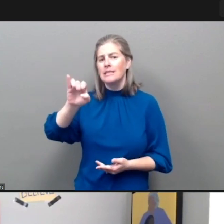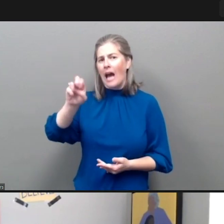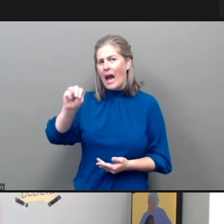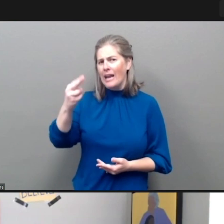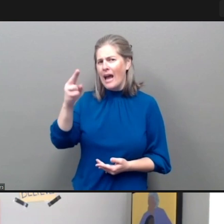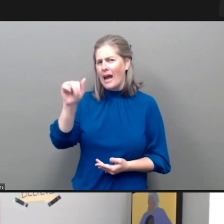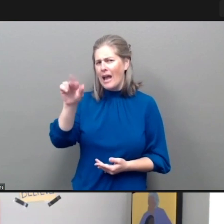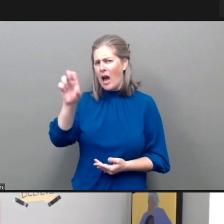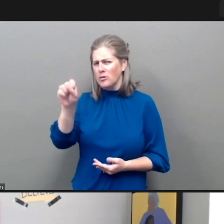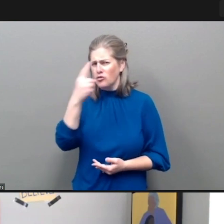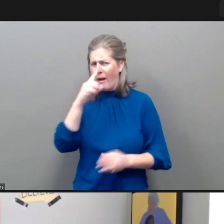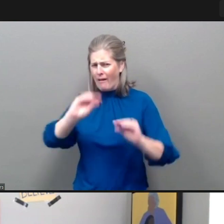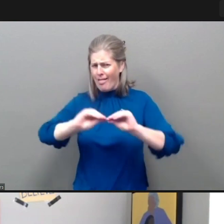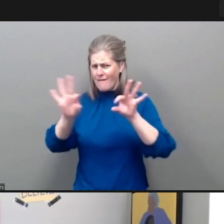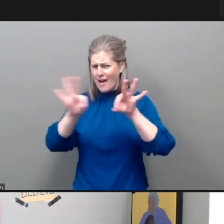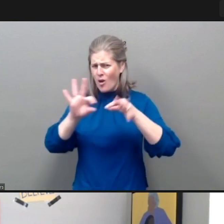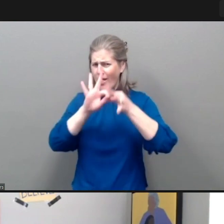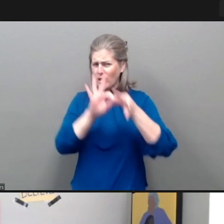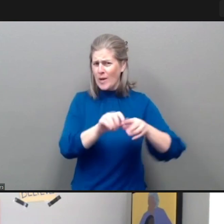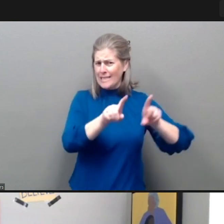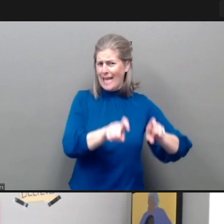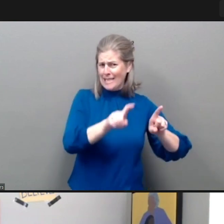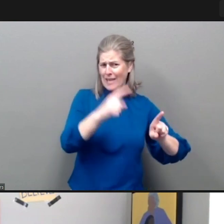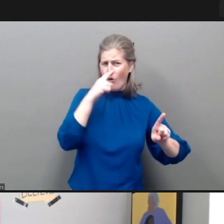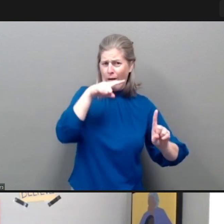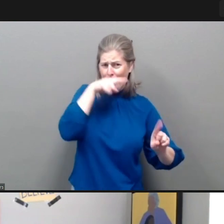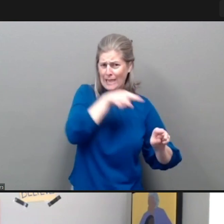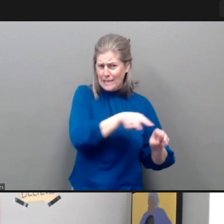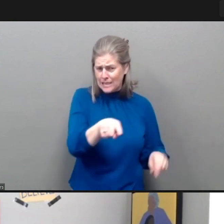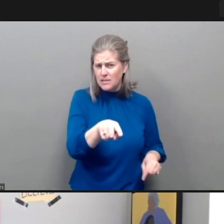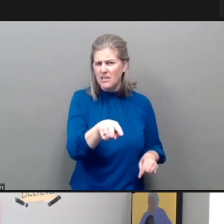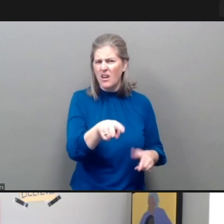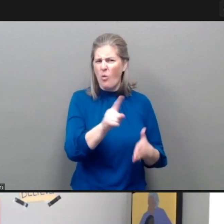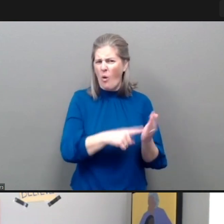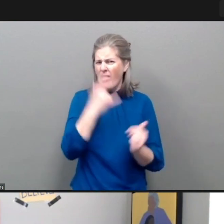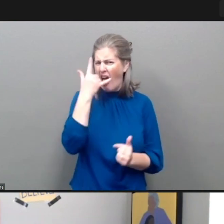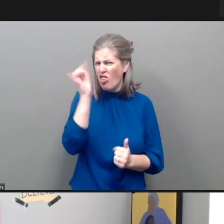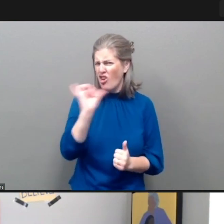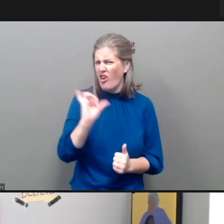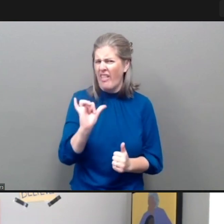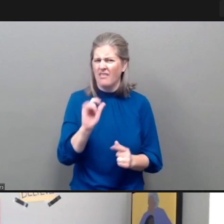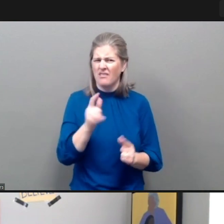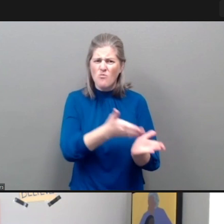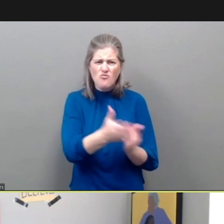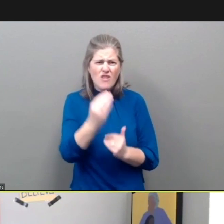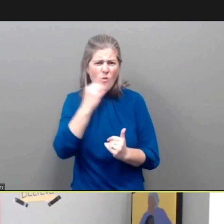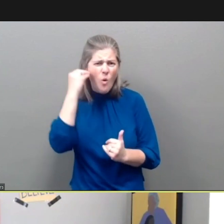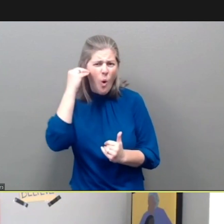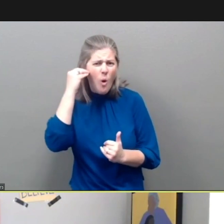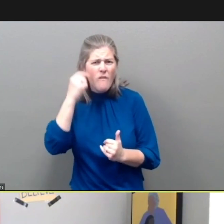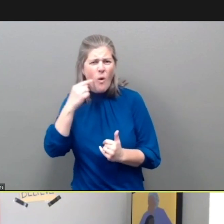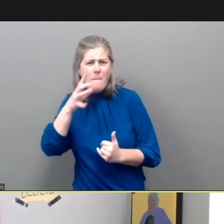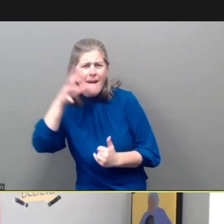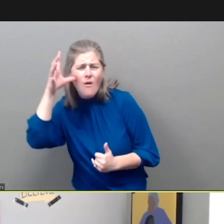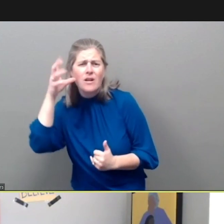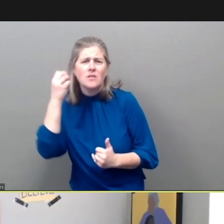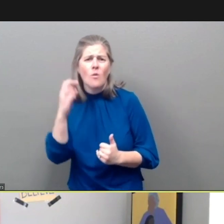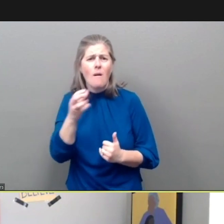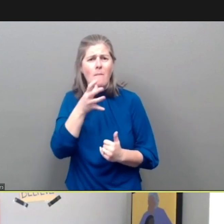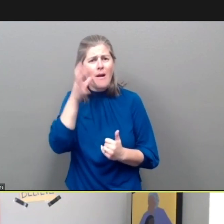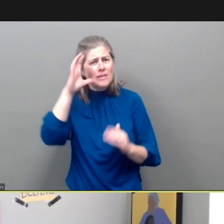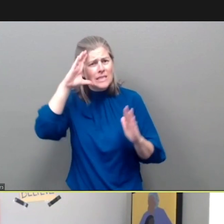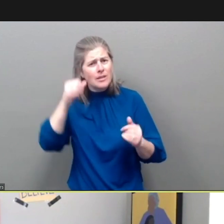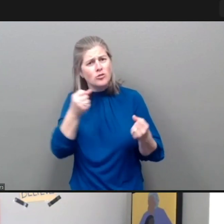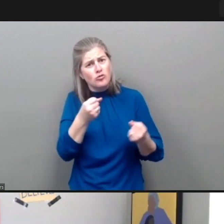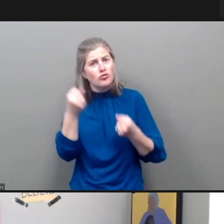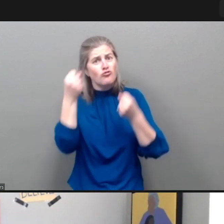clarify for me in terms of the testing for kiddos. What will that look like? Are these take-home kits for parents, or are parents expected